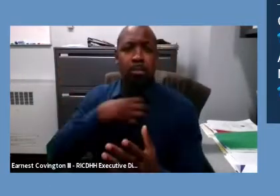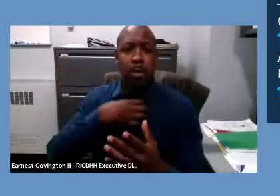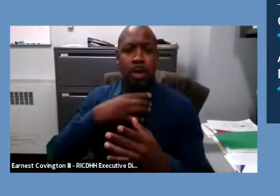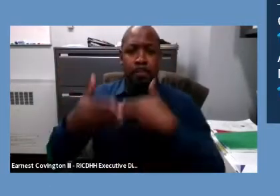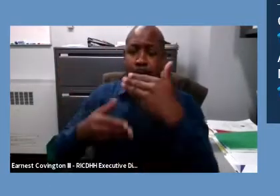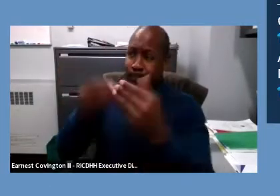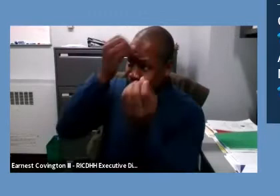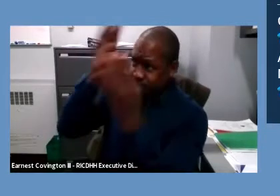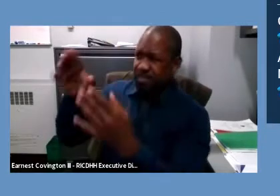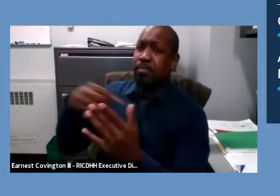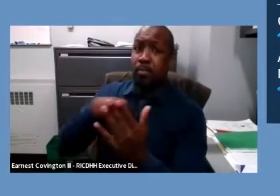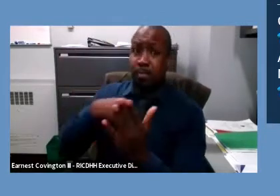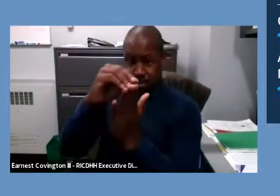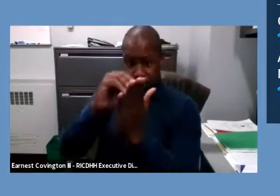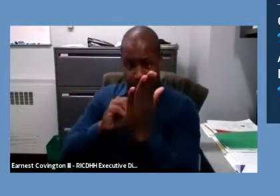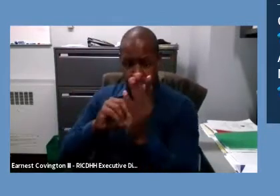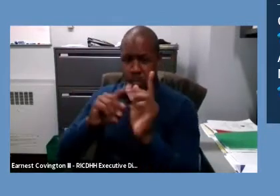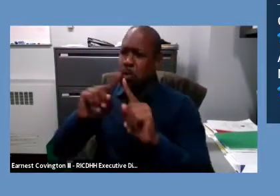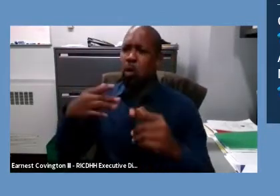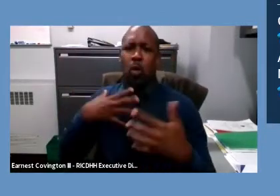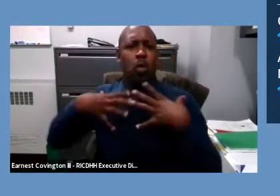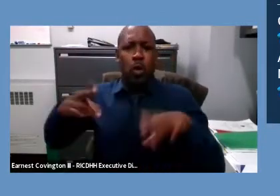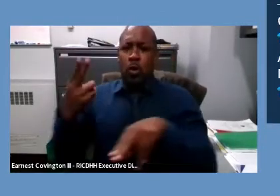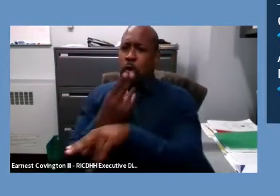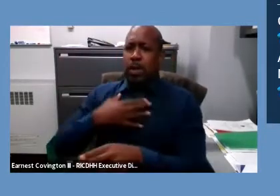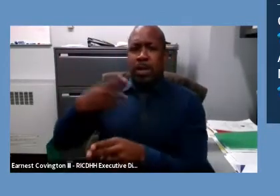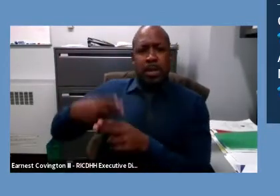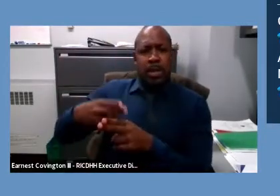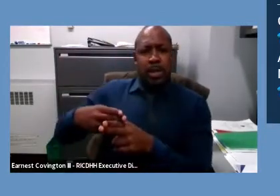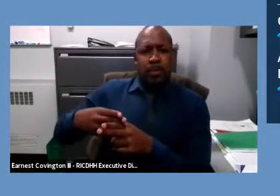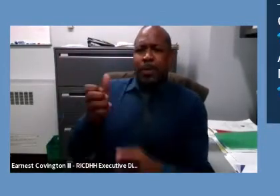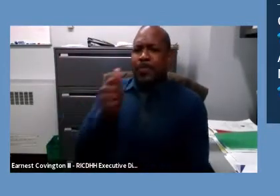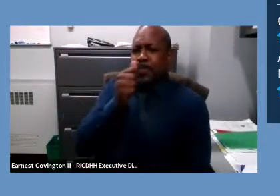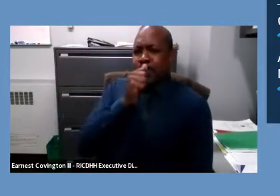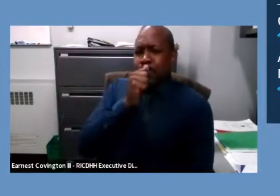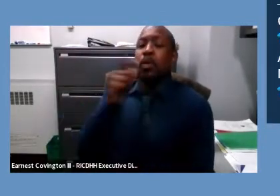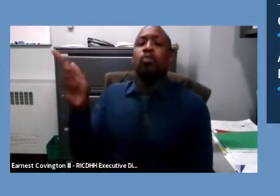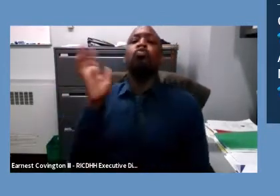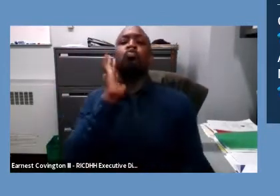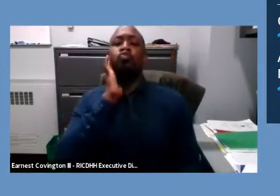to tell them that you would like to remain anonymous in the process.